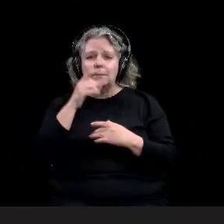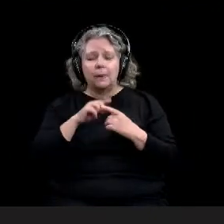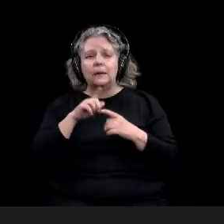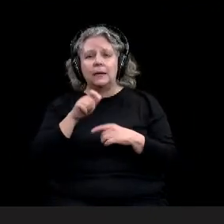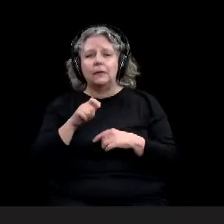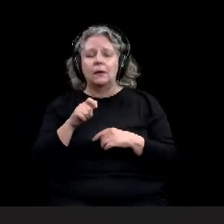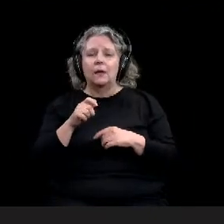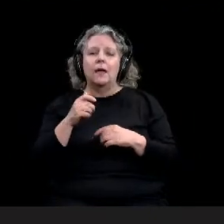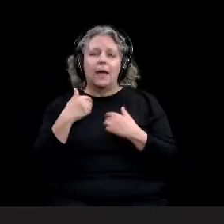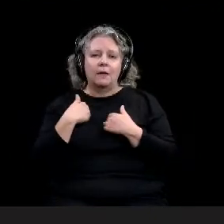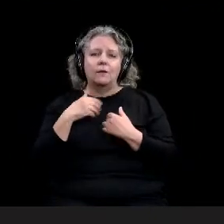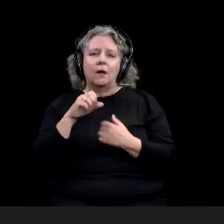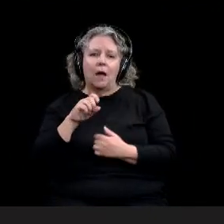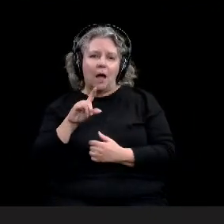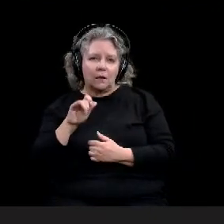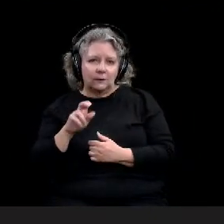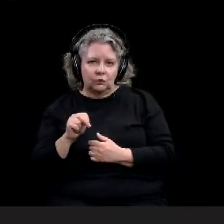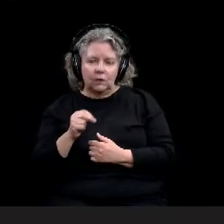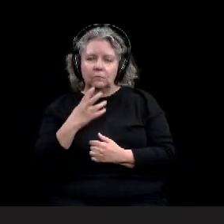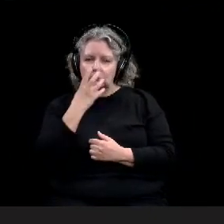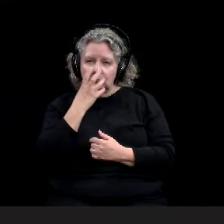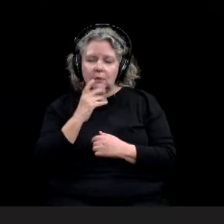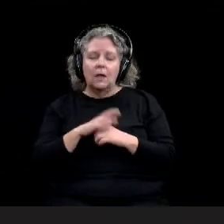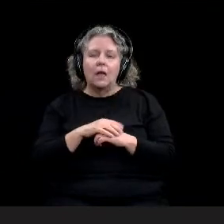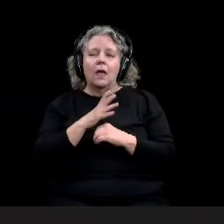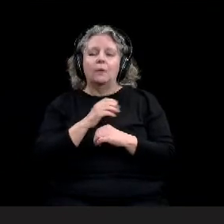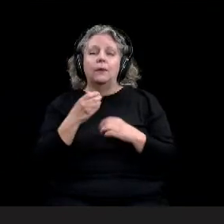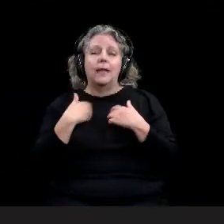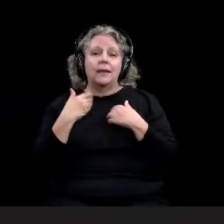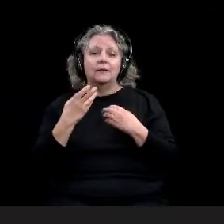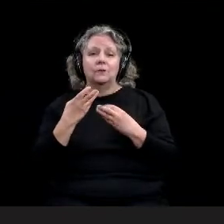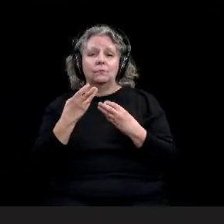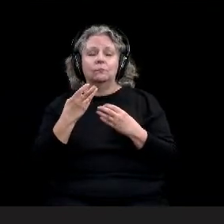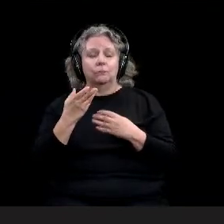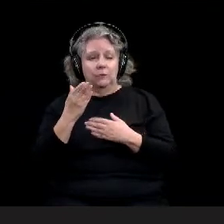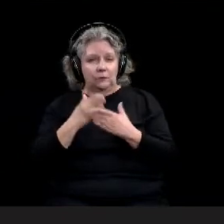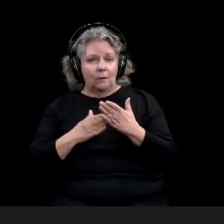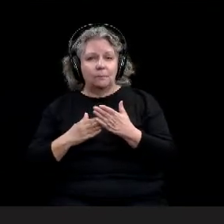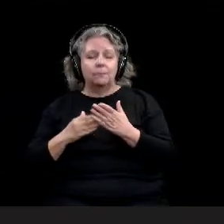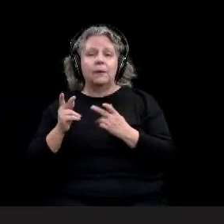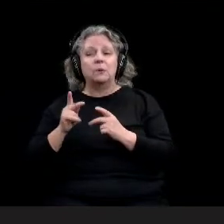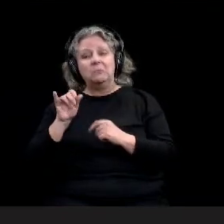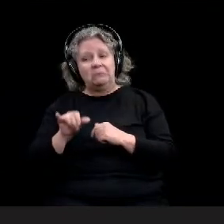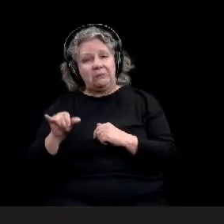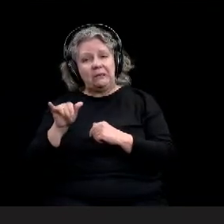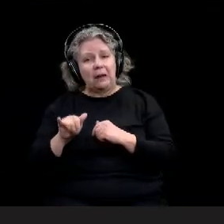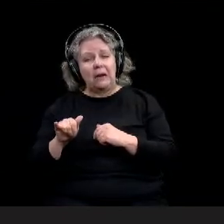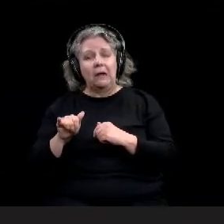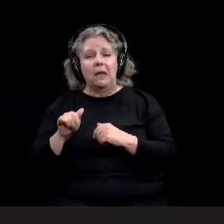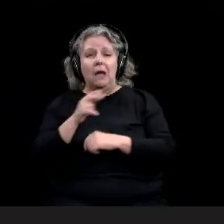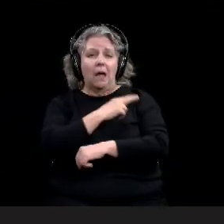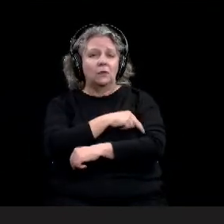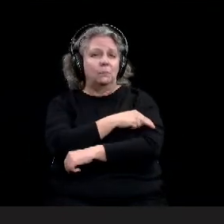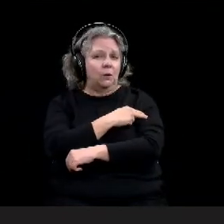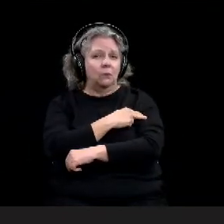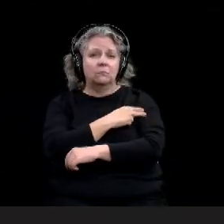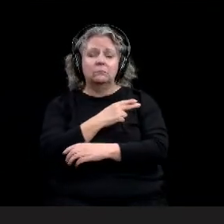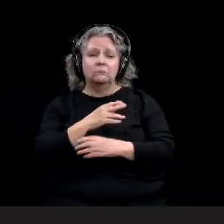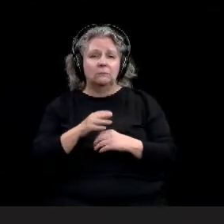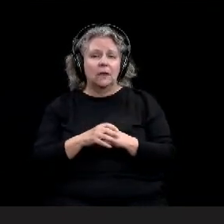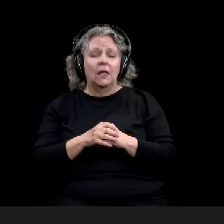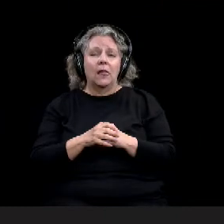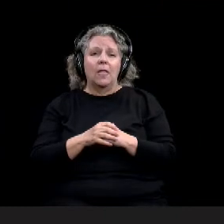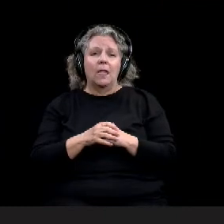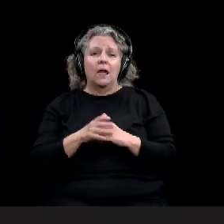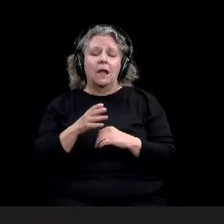at any given time over the past several weeks. And most people that go to the hospital, if you have to go to the hospital, it's not necessarily something